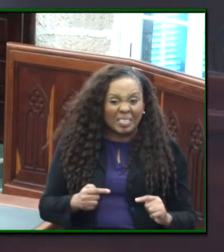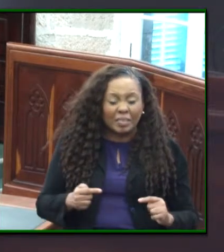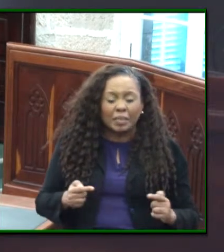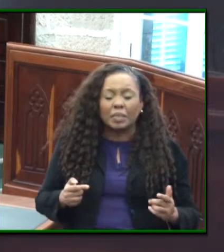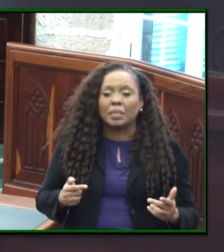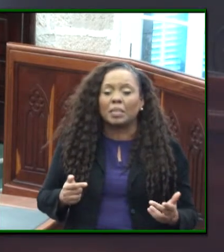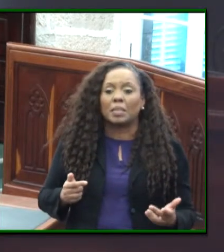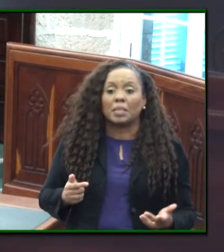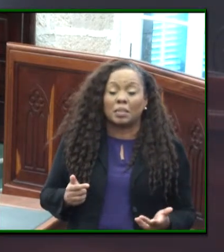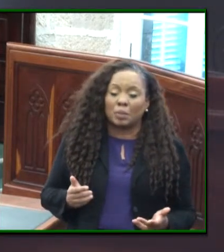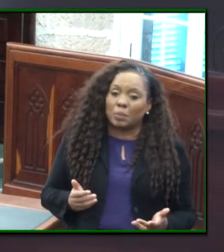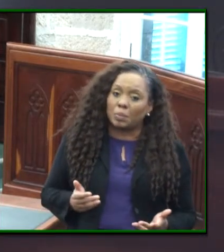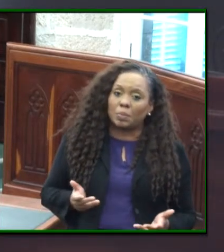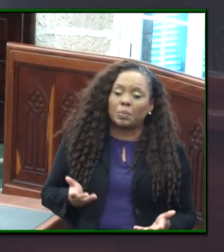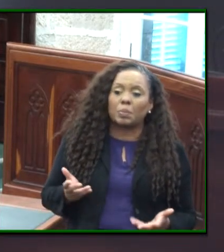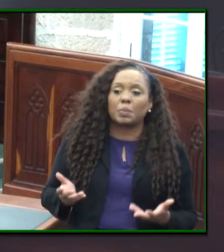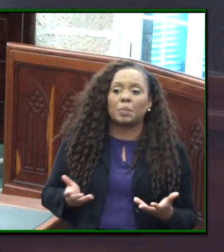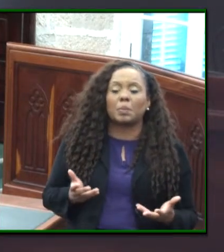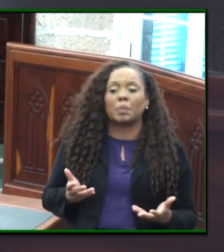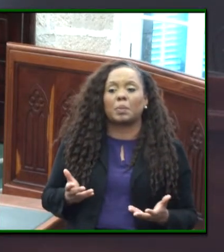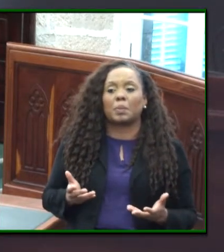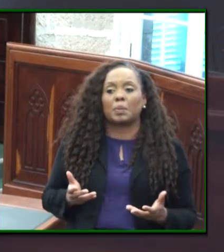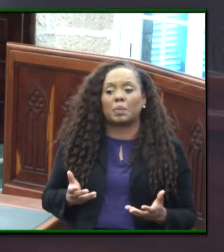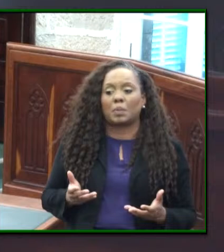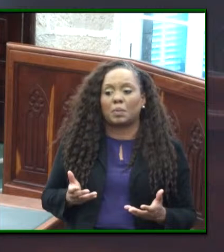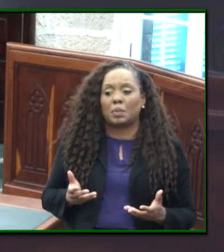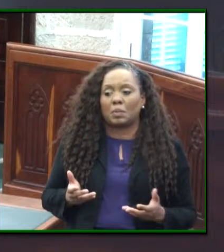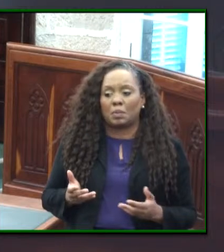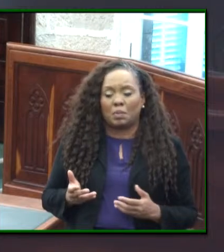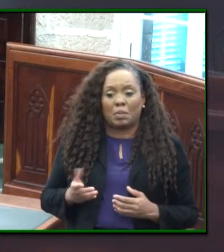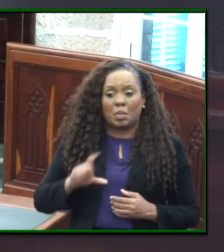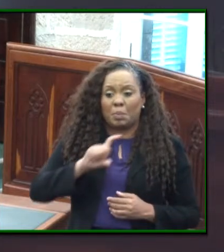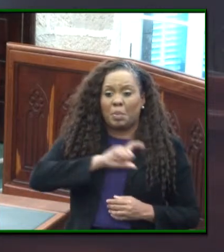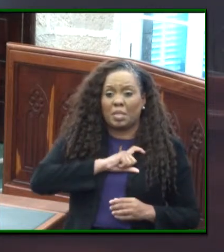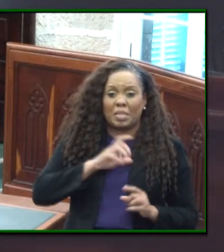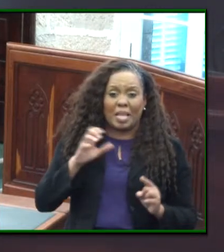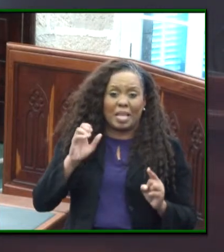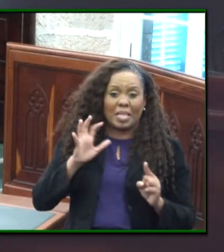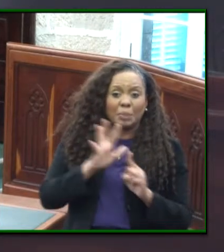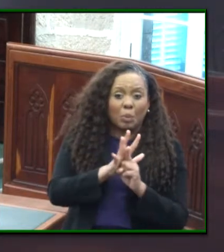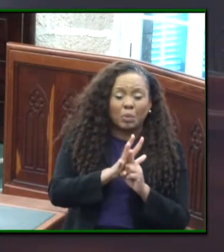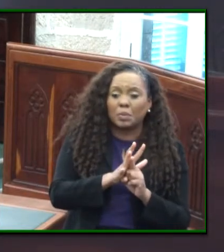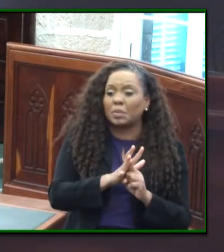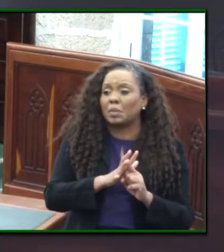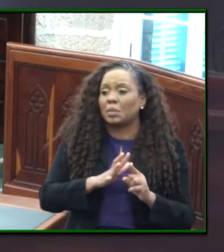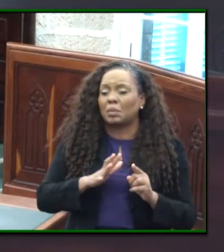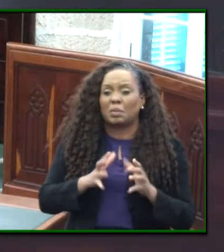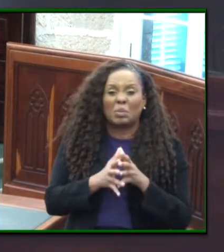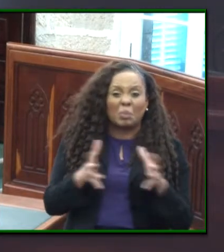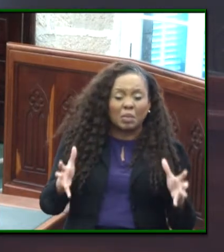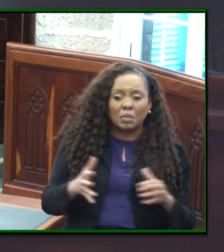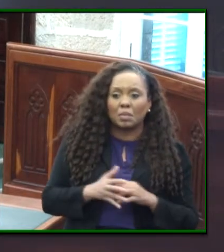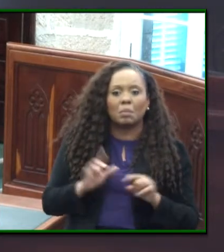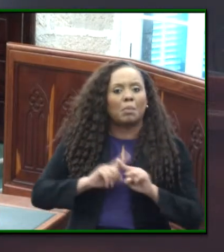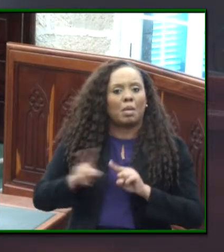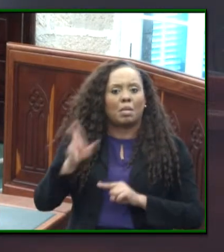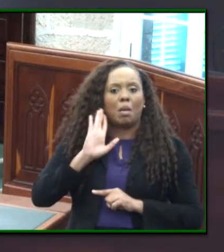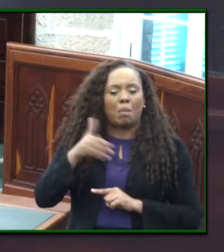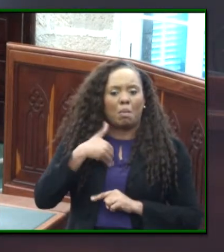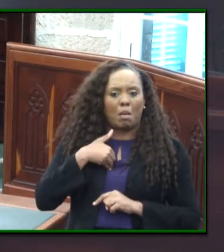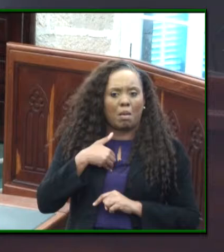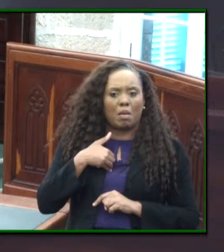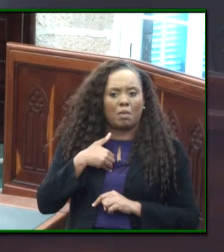they too are exposed to a level of counseling from professional